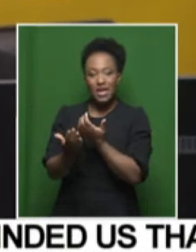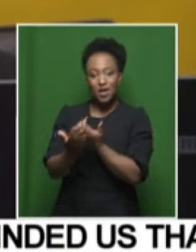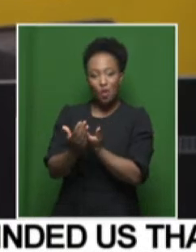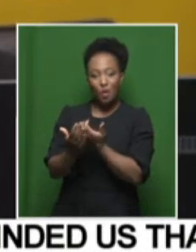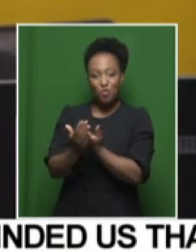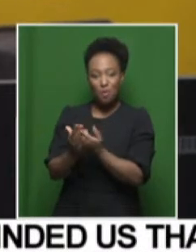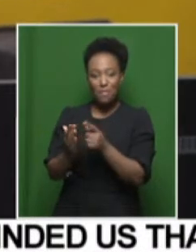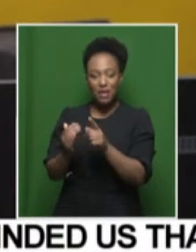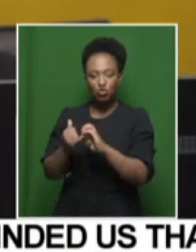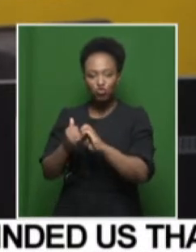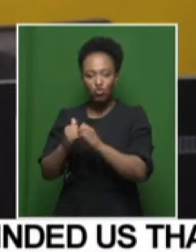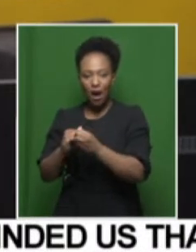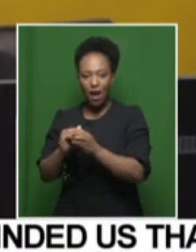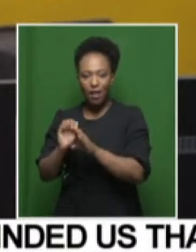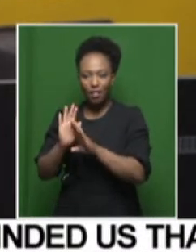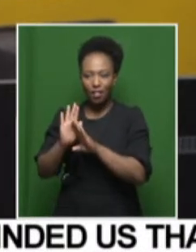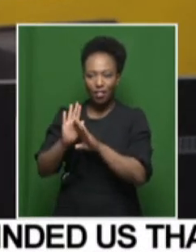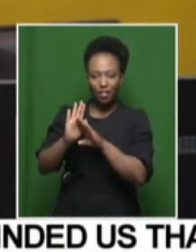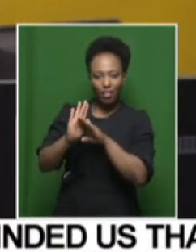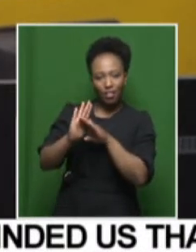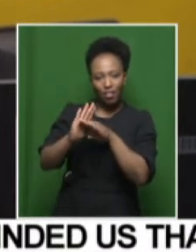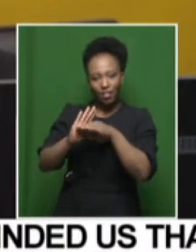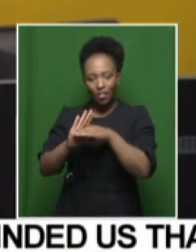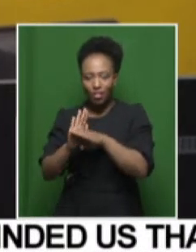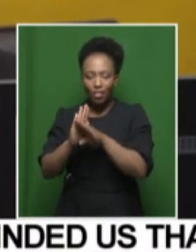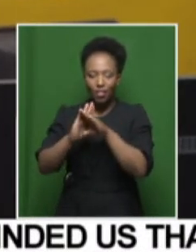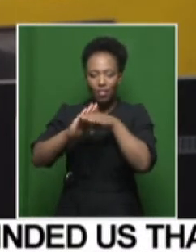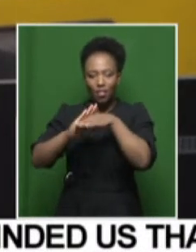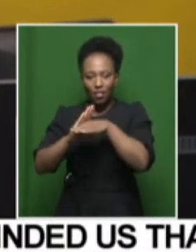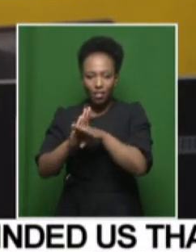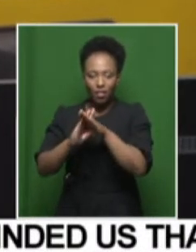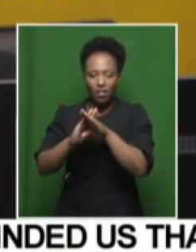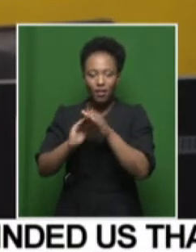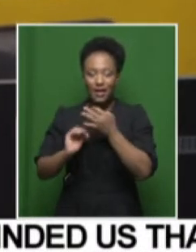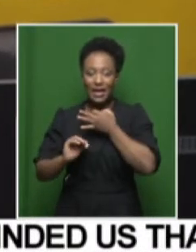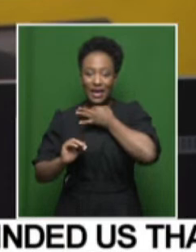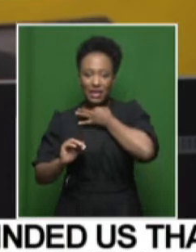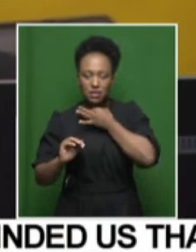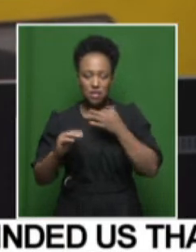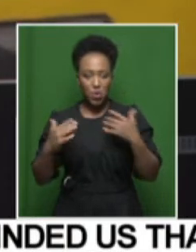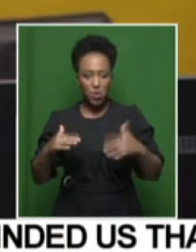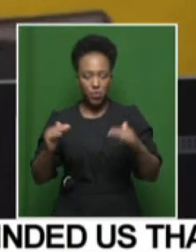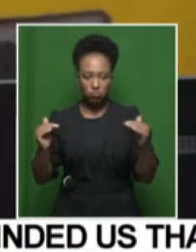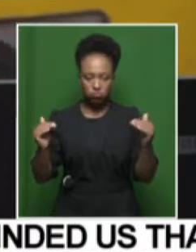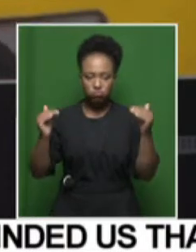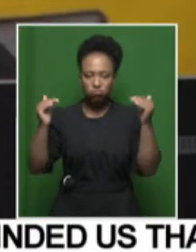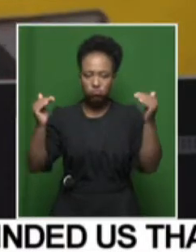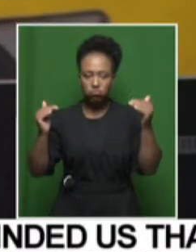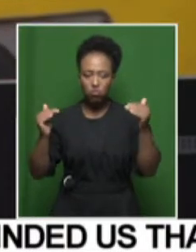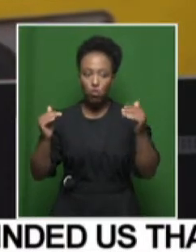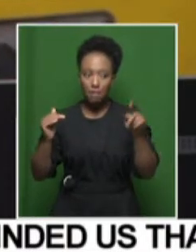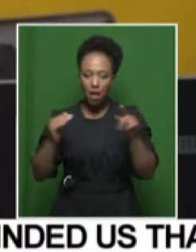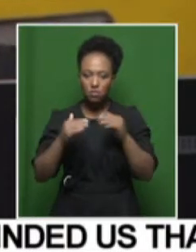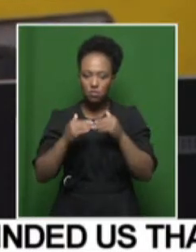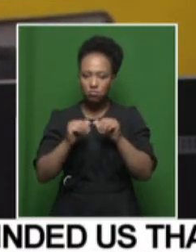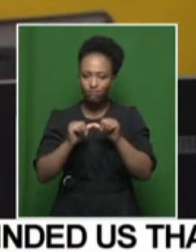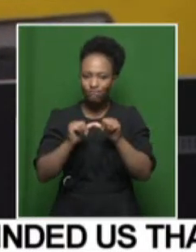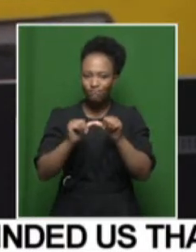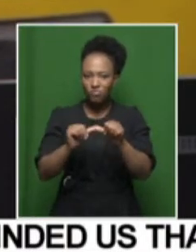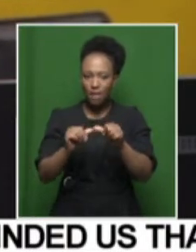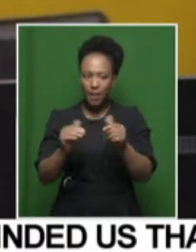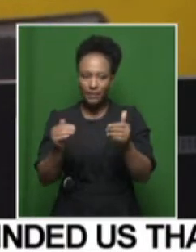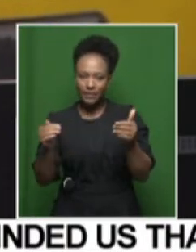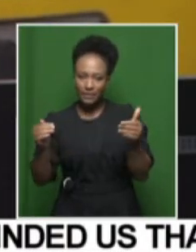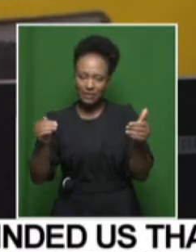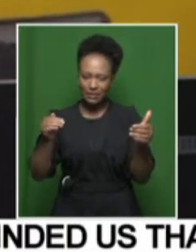been uneven and risks remain high. We must proceed with caution.